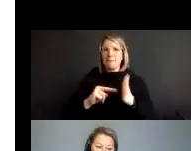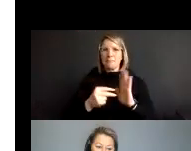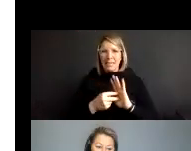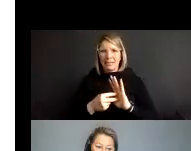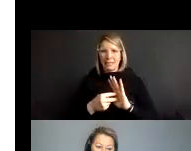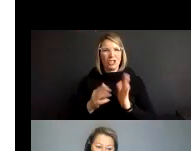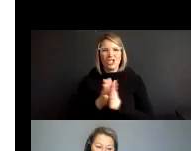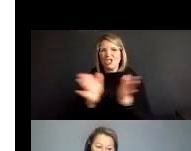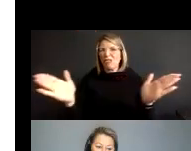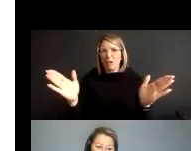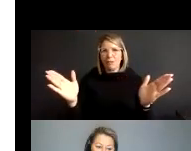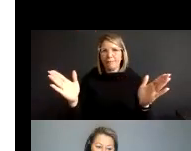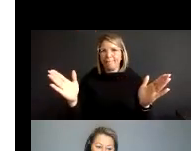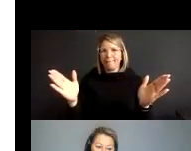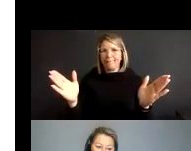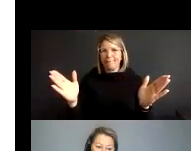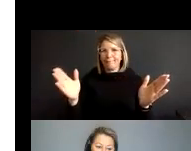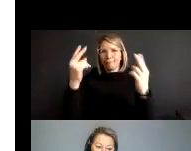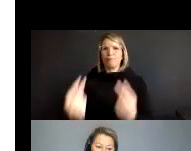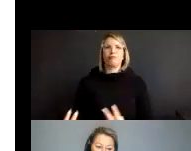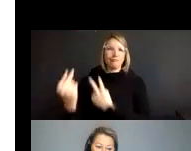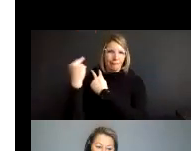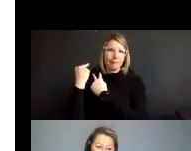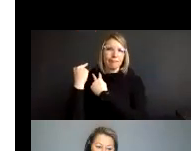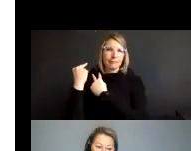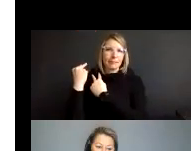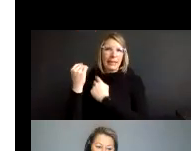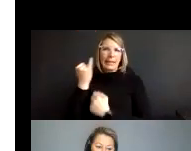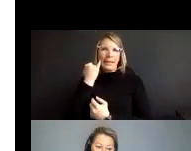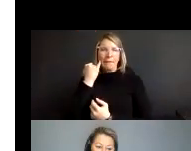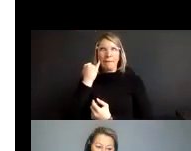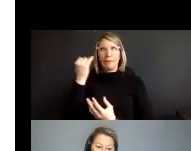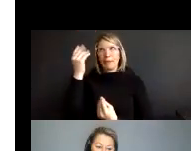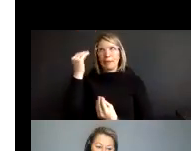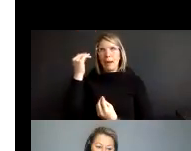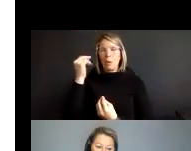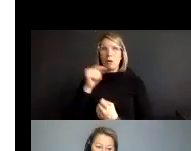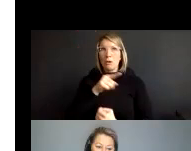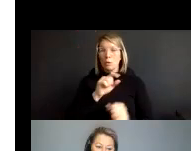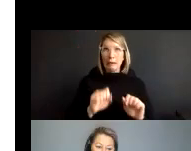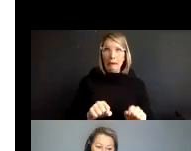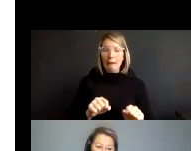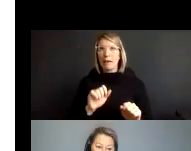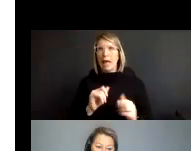So just some generalized, general reflections that might be helpful for folks to consider when, kind of thinking about the